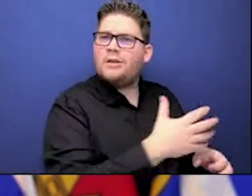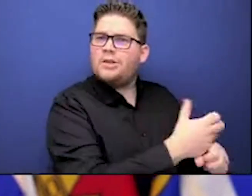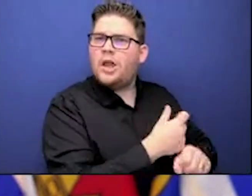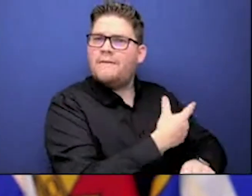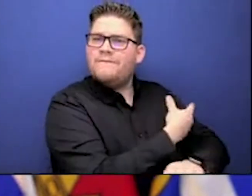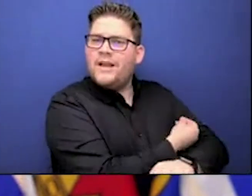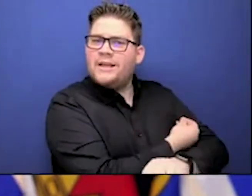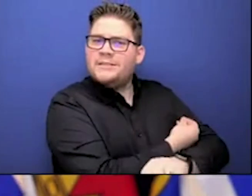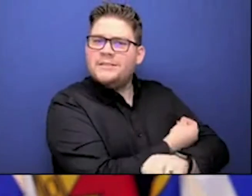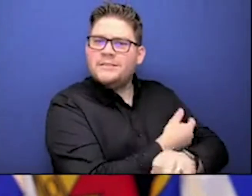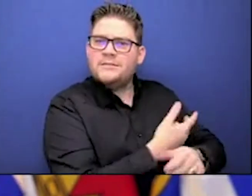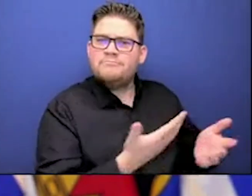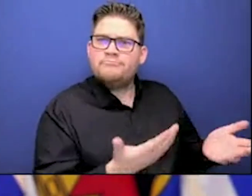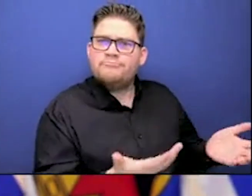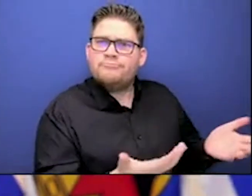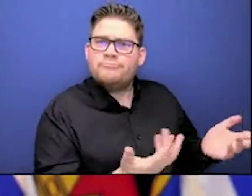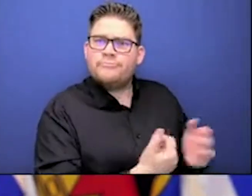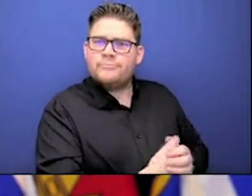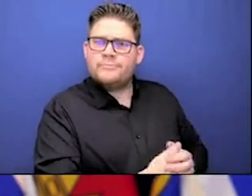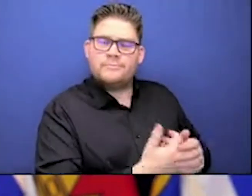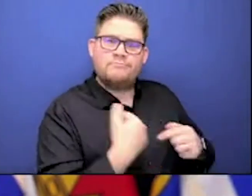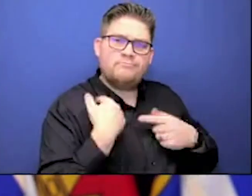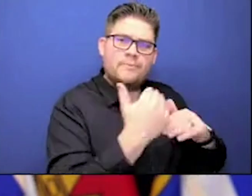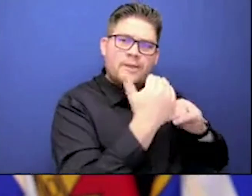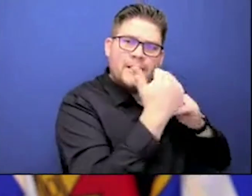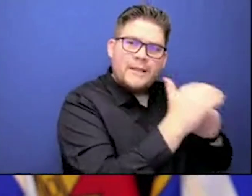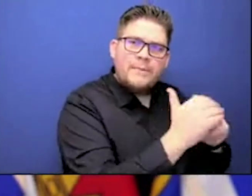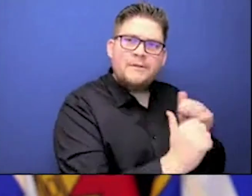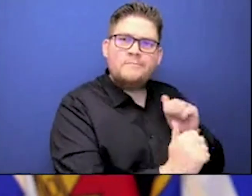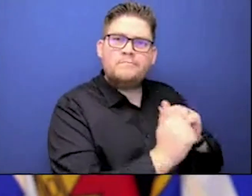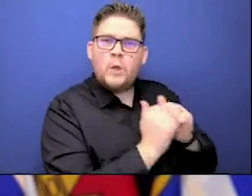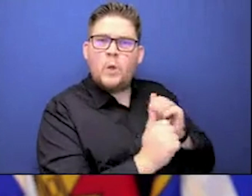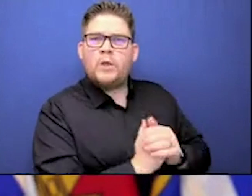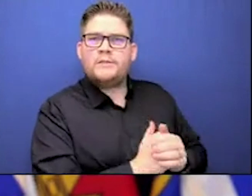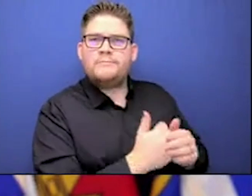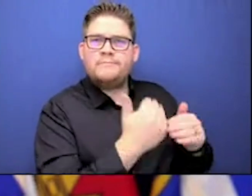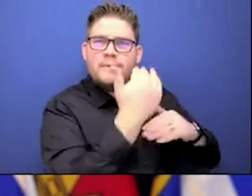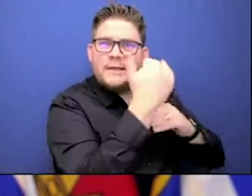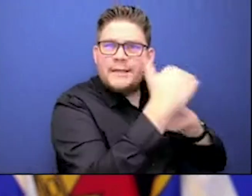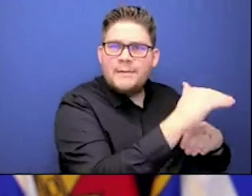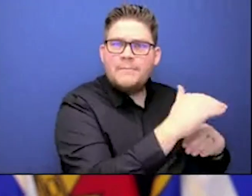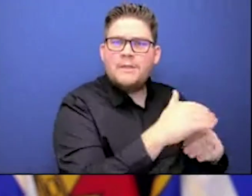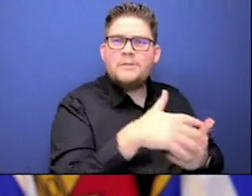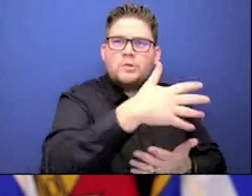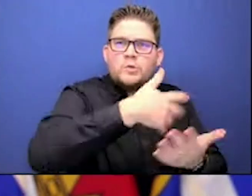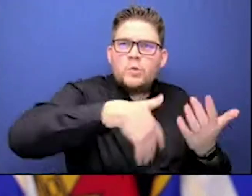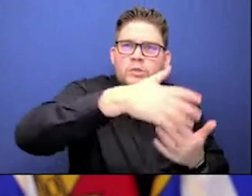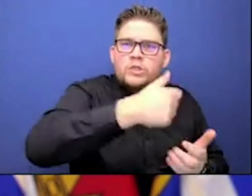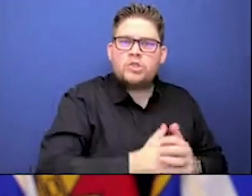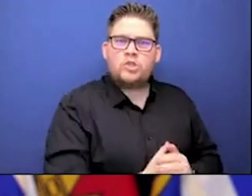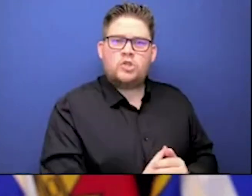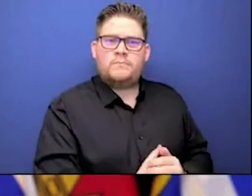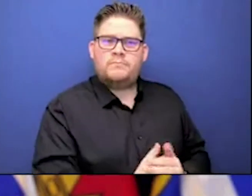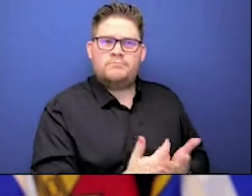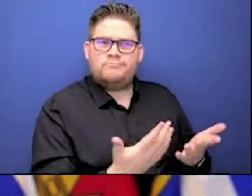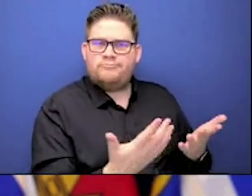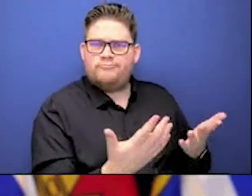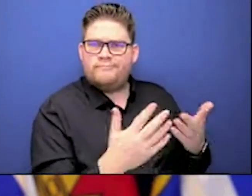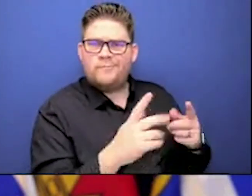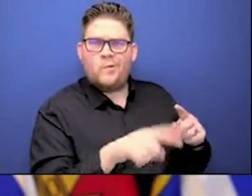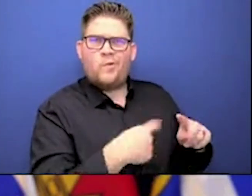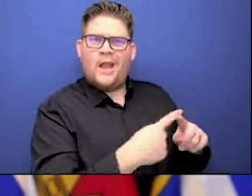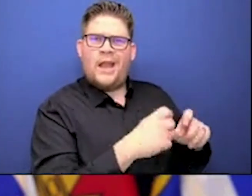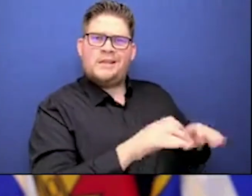had their sports and social lives restricted. When do they get to have some kind of normal life, and how will